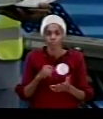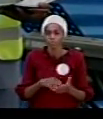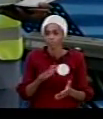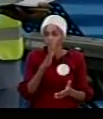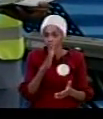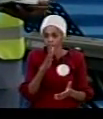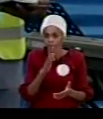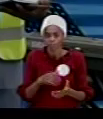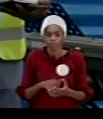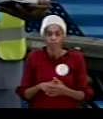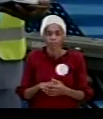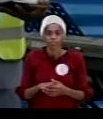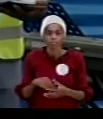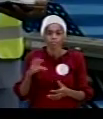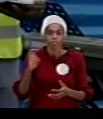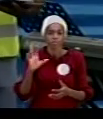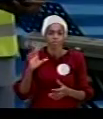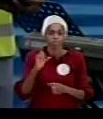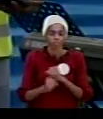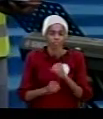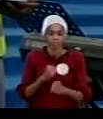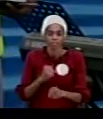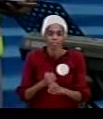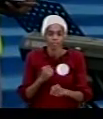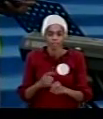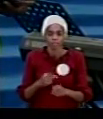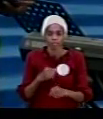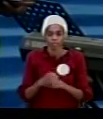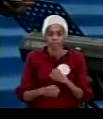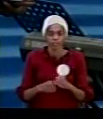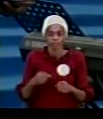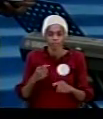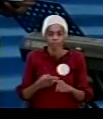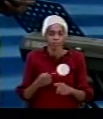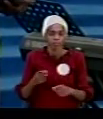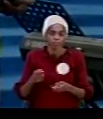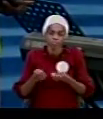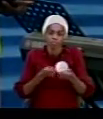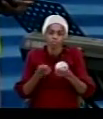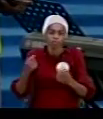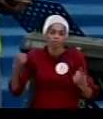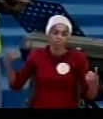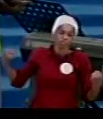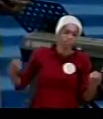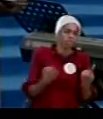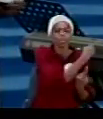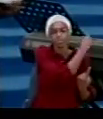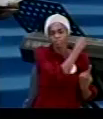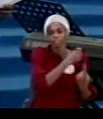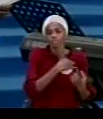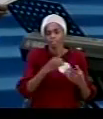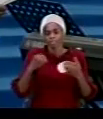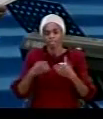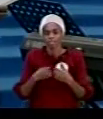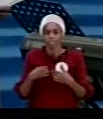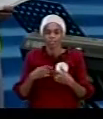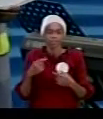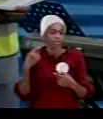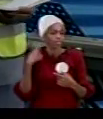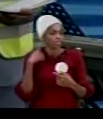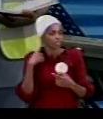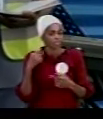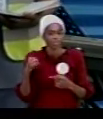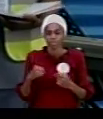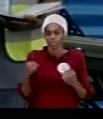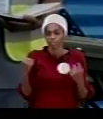Amokedane, 75 years old. She suffered from motorbike accident and sustained a knee injury. She wants to testify what God